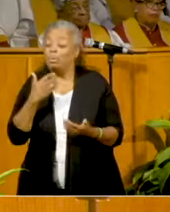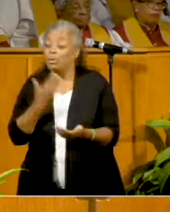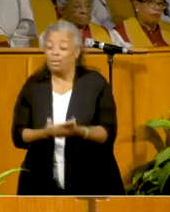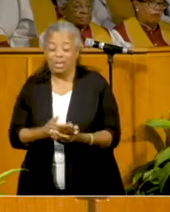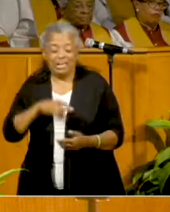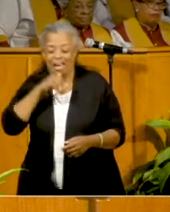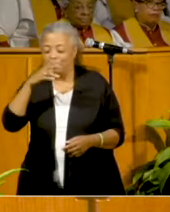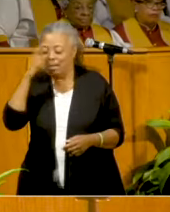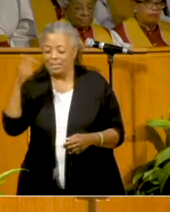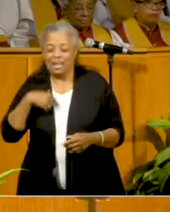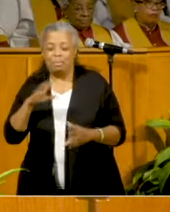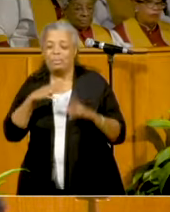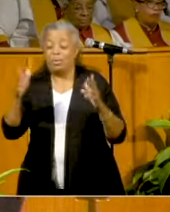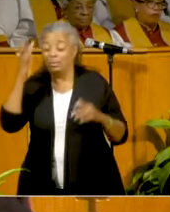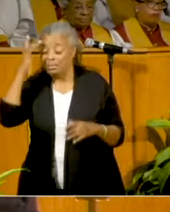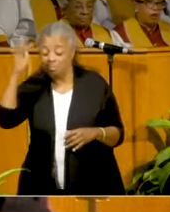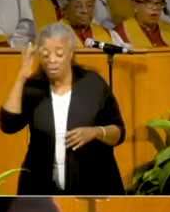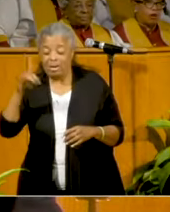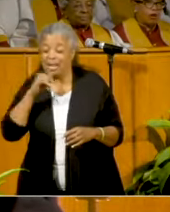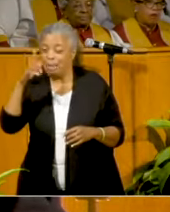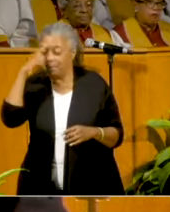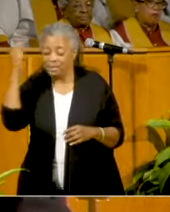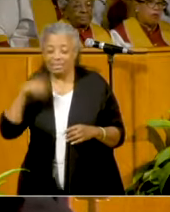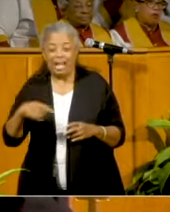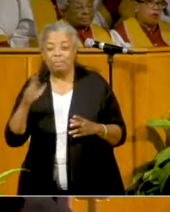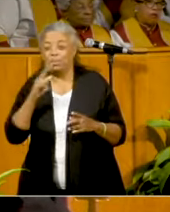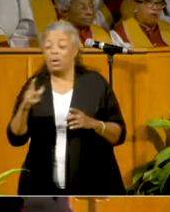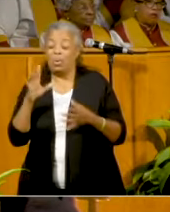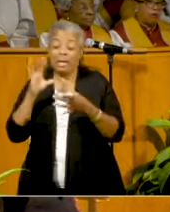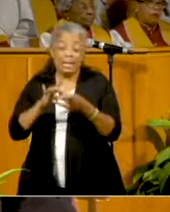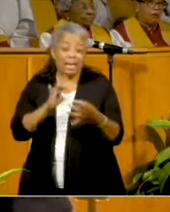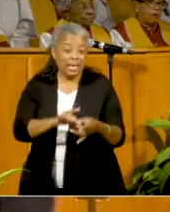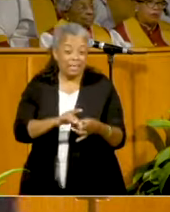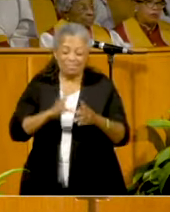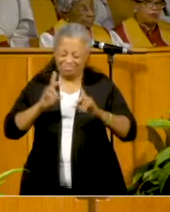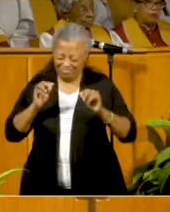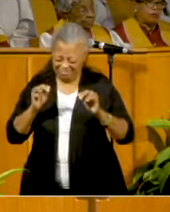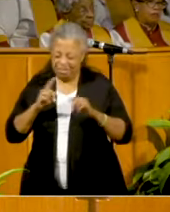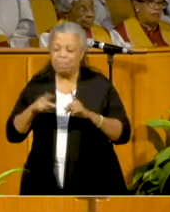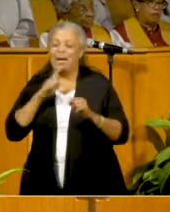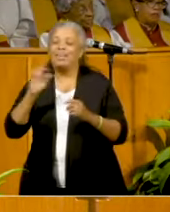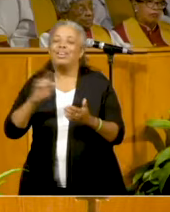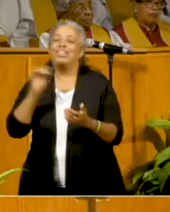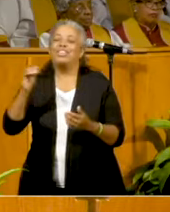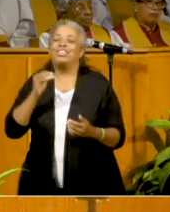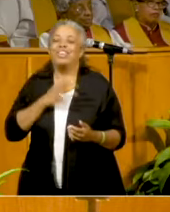good, not because I'm so smart, not because I'm so connected, but grace